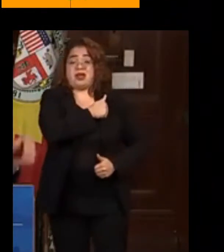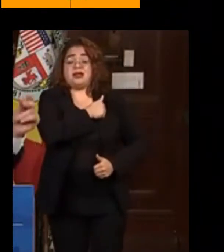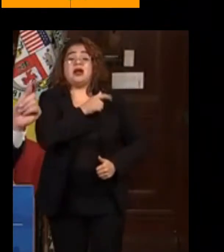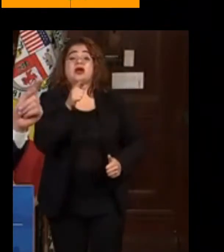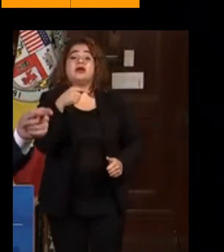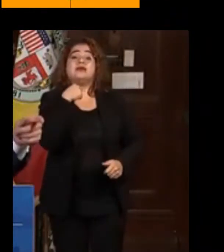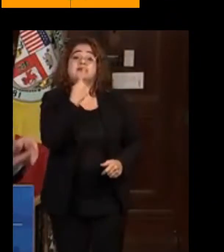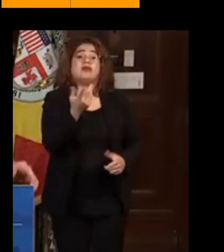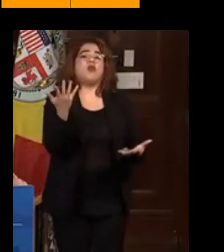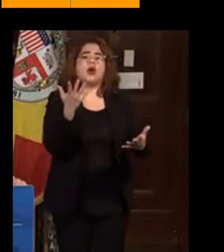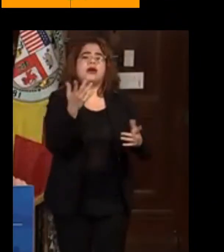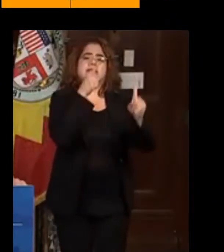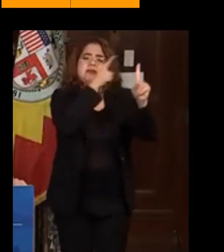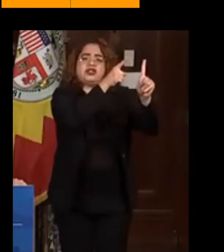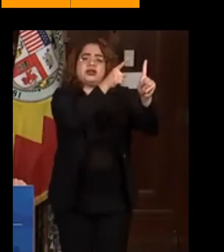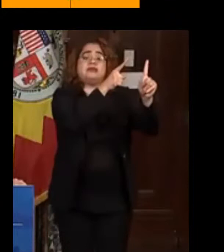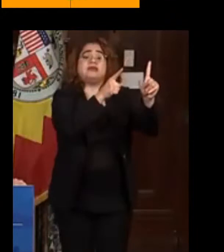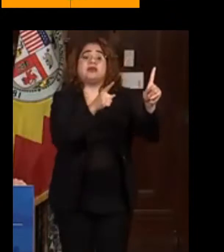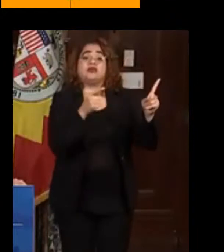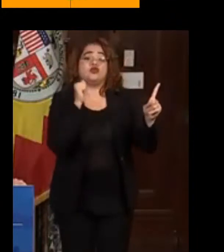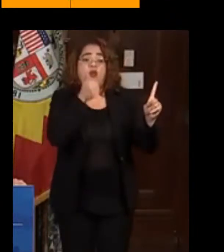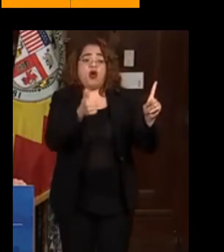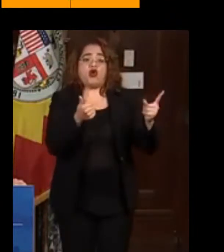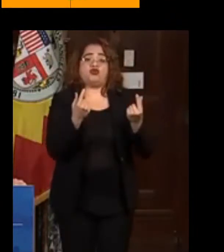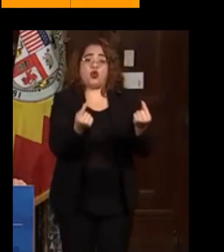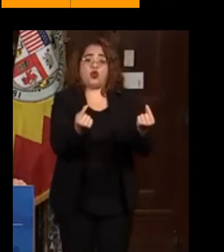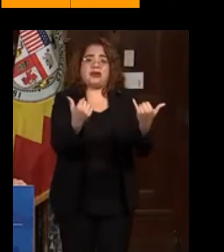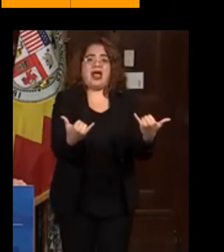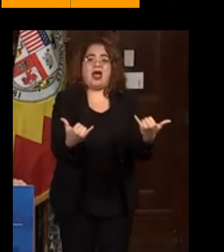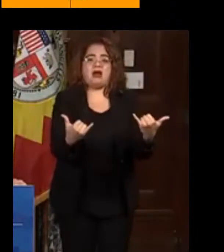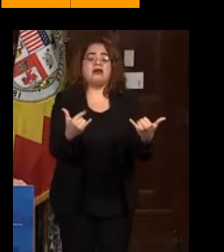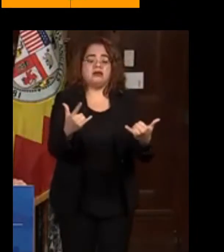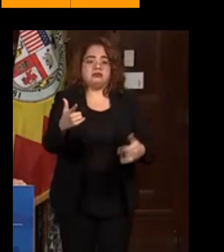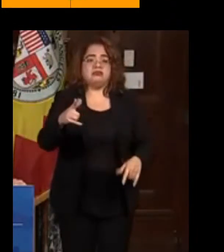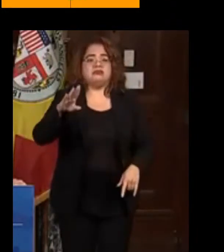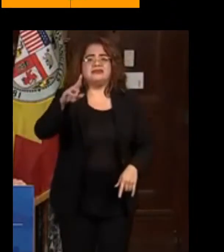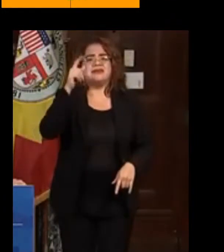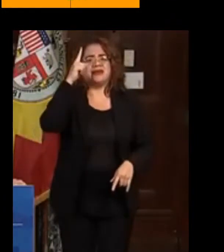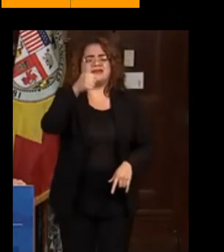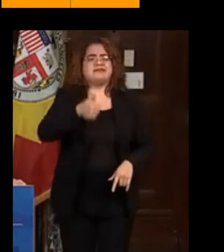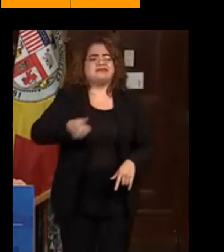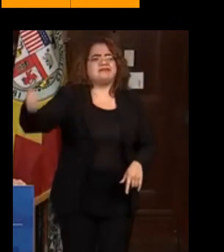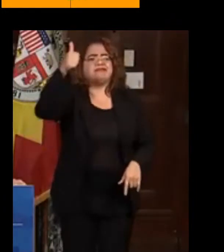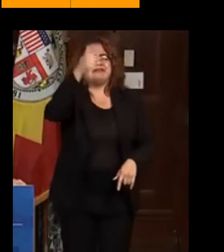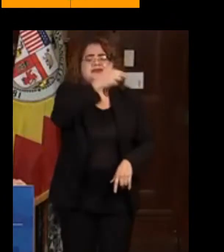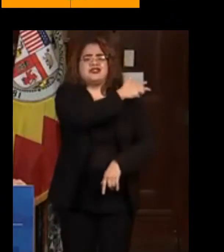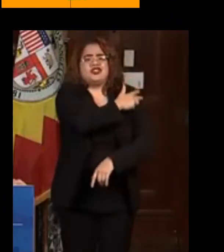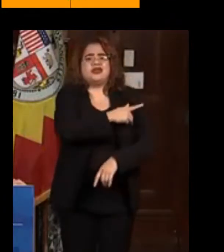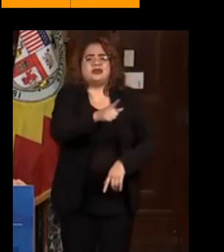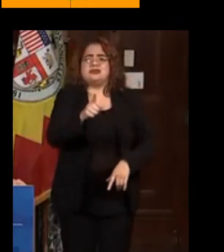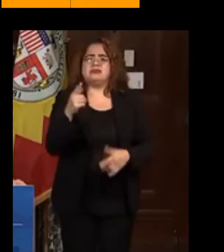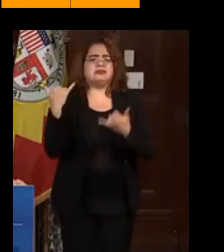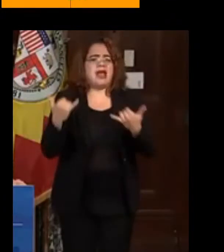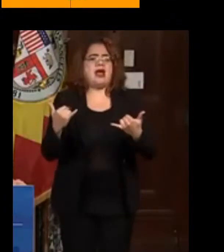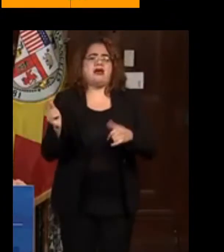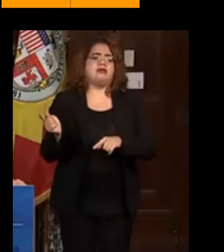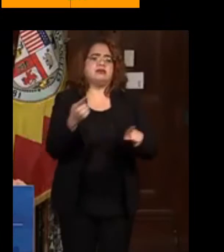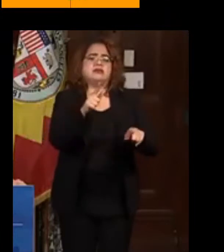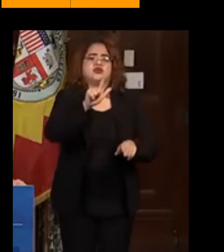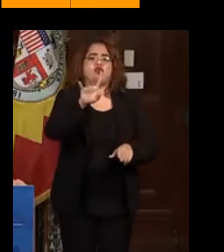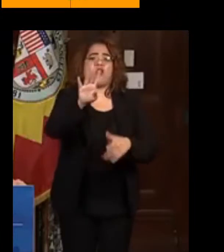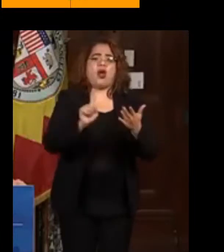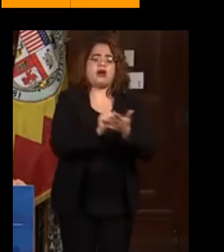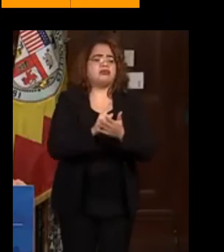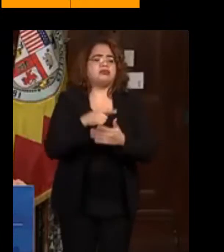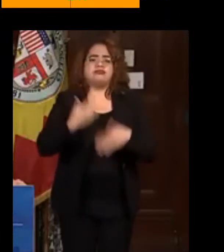mission, you tell it's moving tomorrow, and as the general said today, you tell us with green light we could start moving in 24 hours. We want to make sure